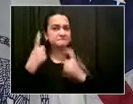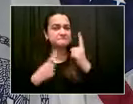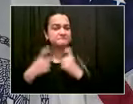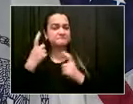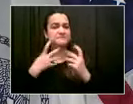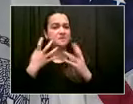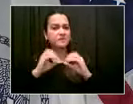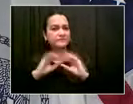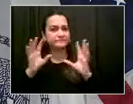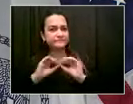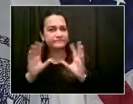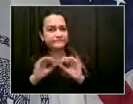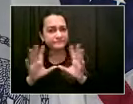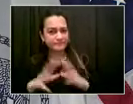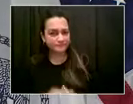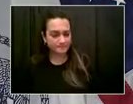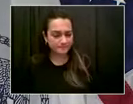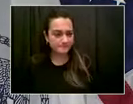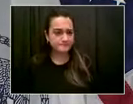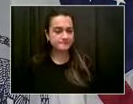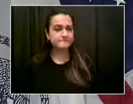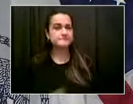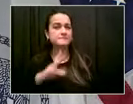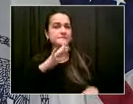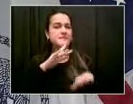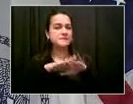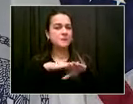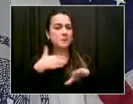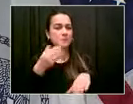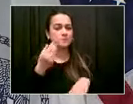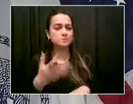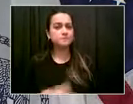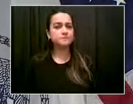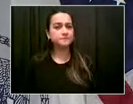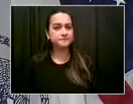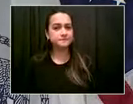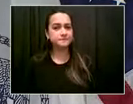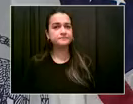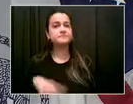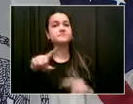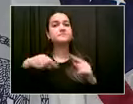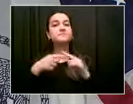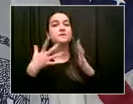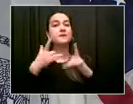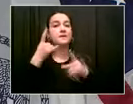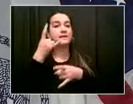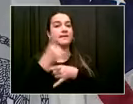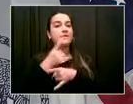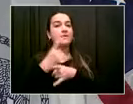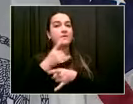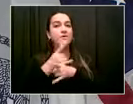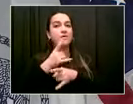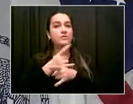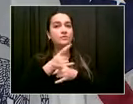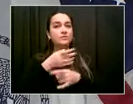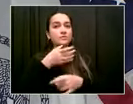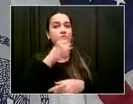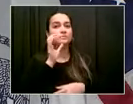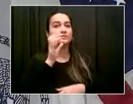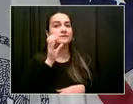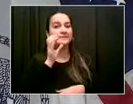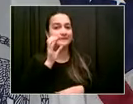served on the go, and possibly keeping it as part of New York City